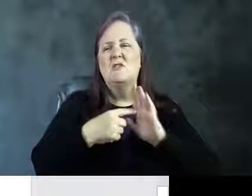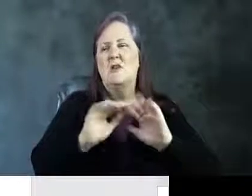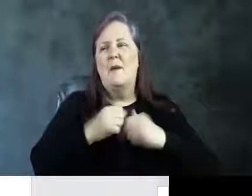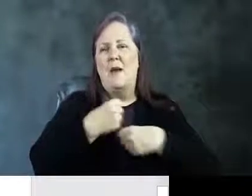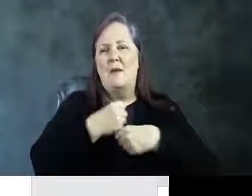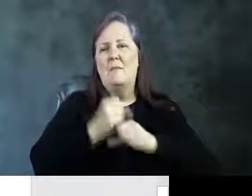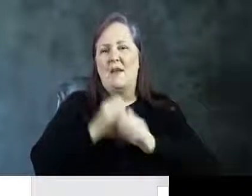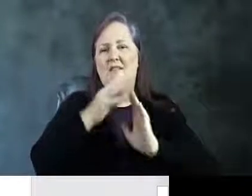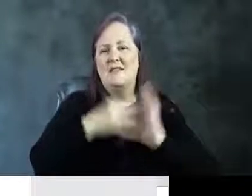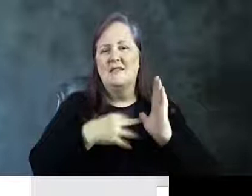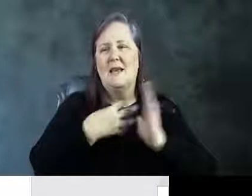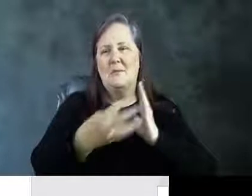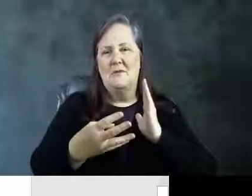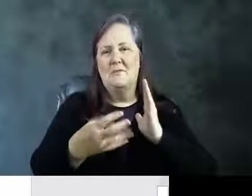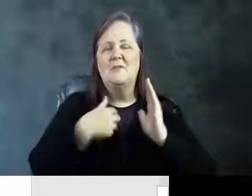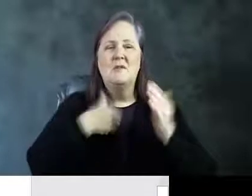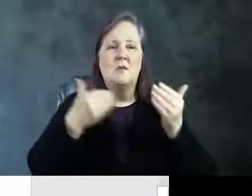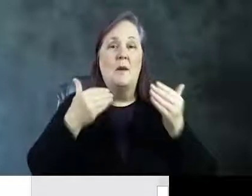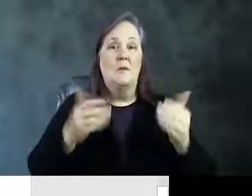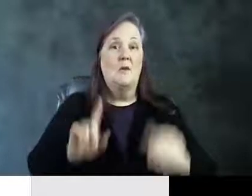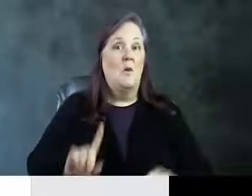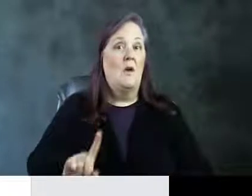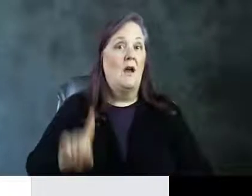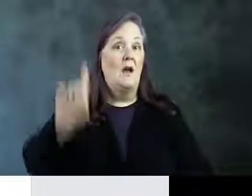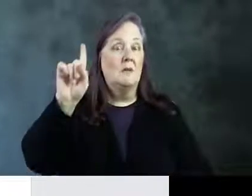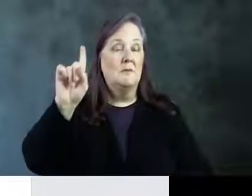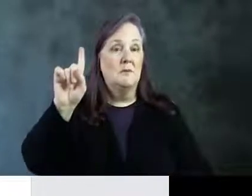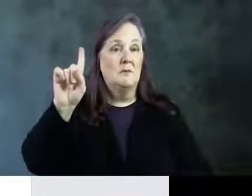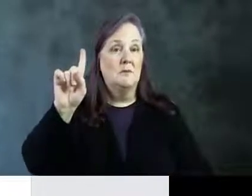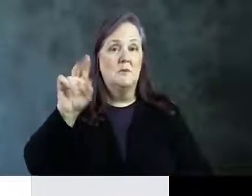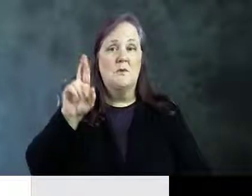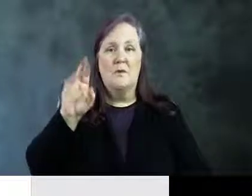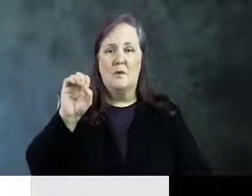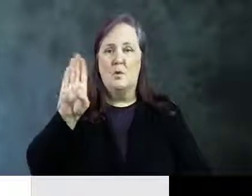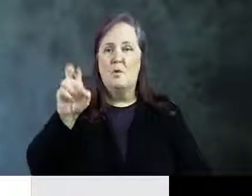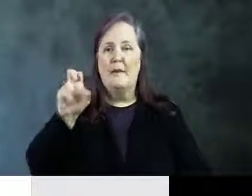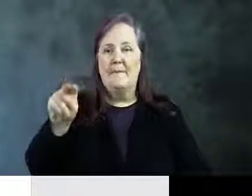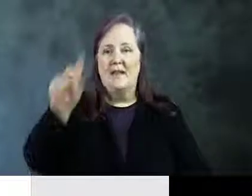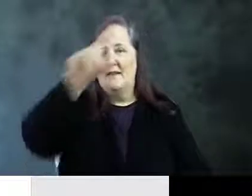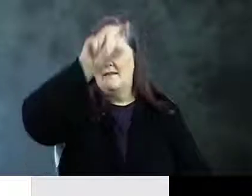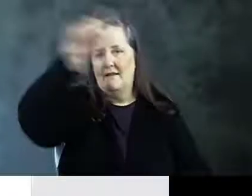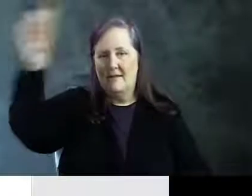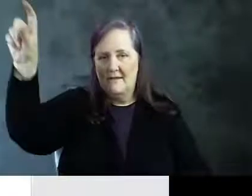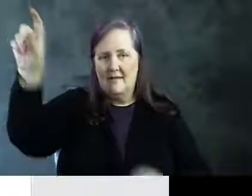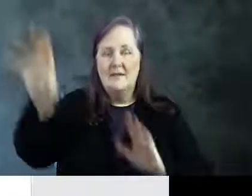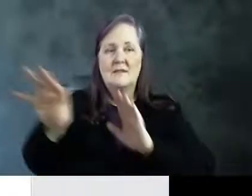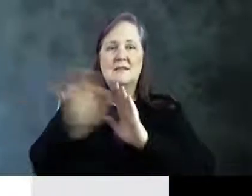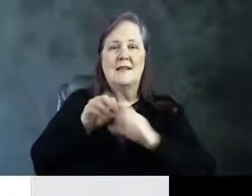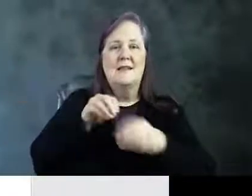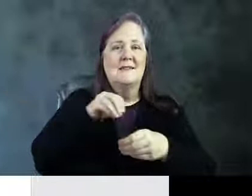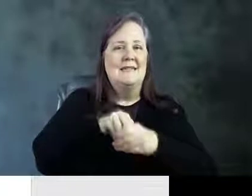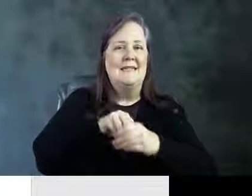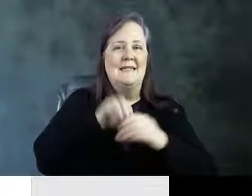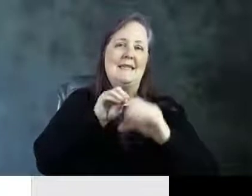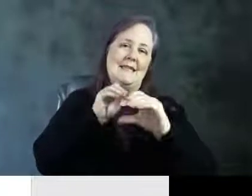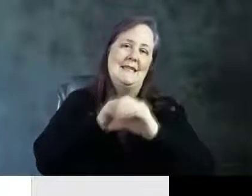table. So I'm going to go up to my ribbon again, and we're going to select Insert.